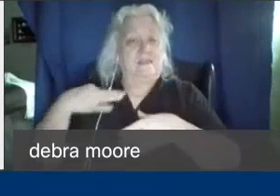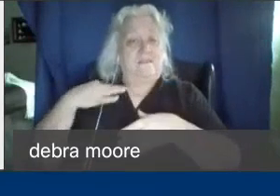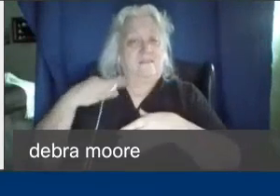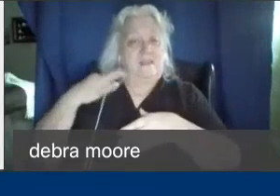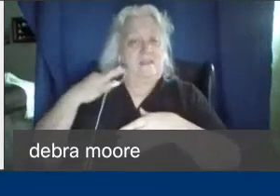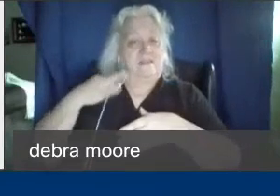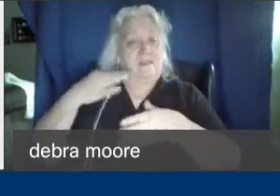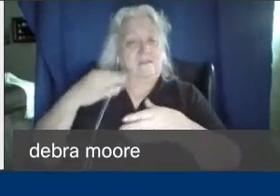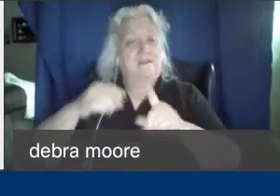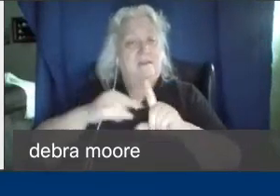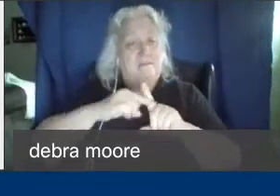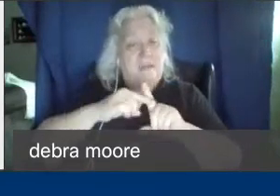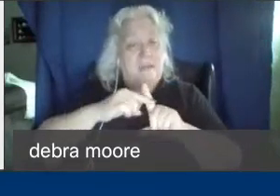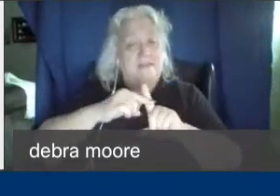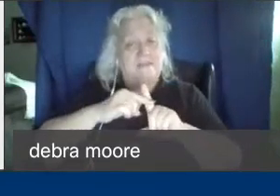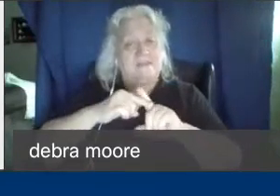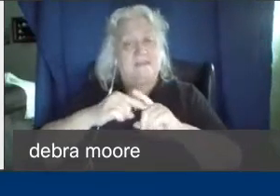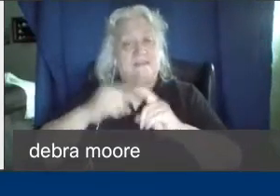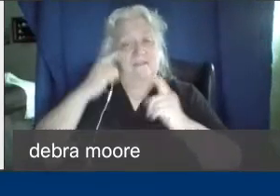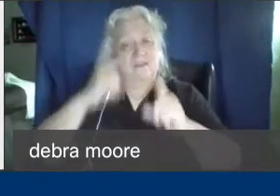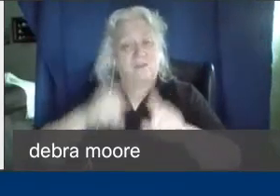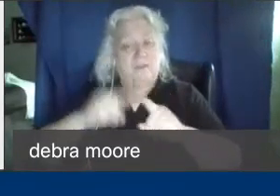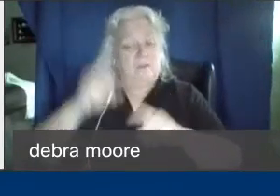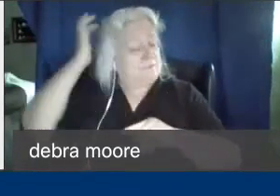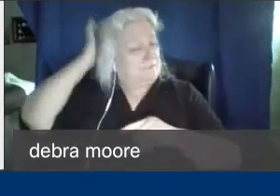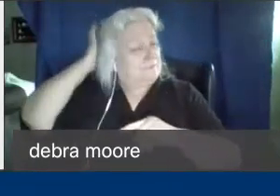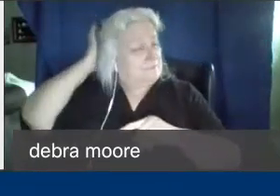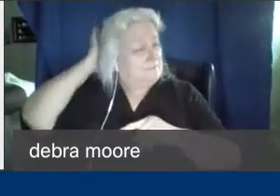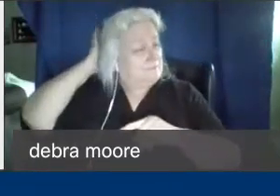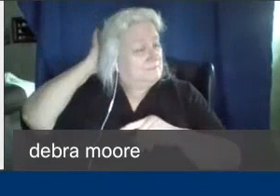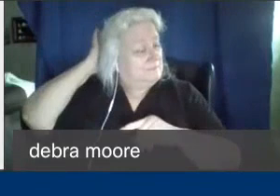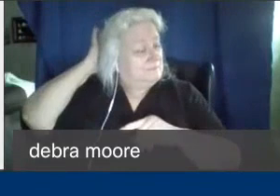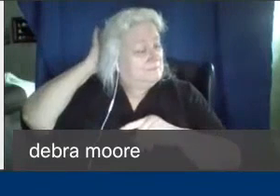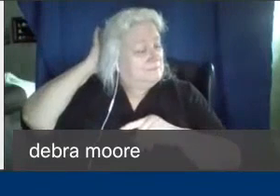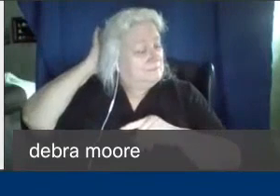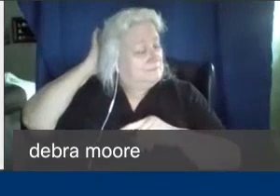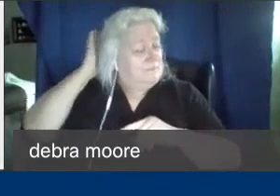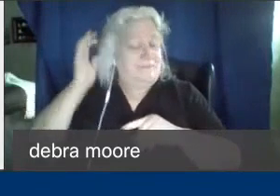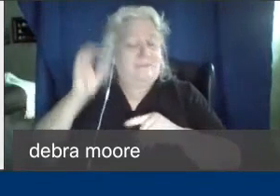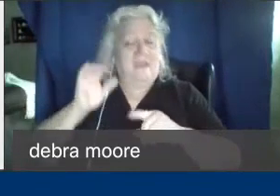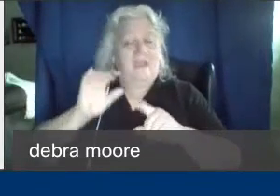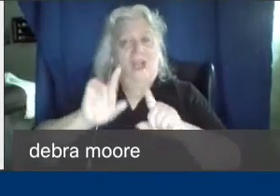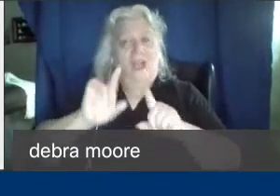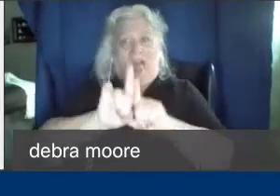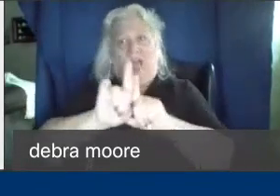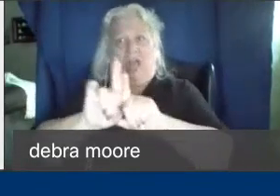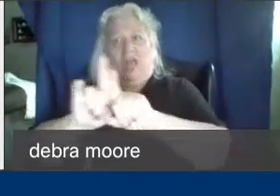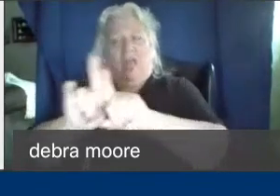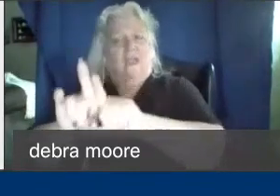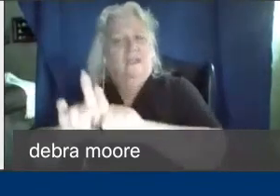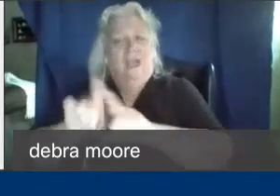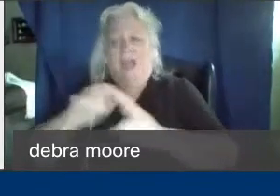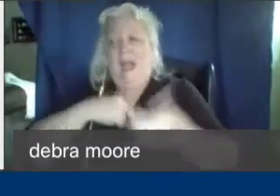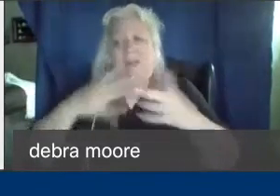positive agreement between those engaging in sexual activity. Stalking includes any repeated or